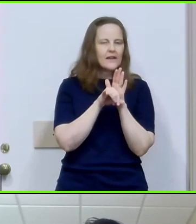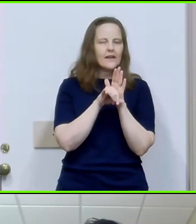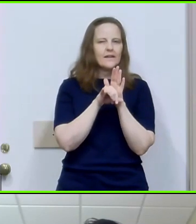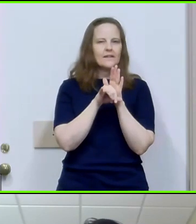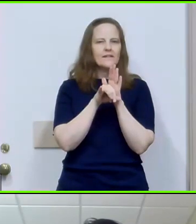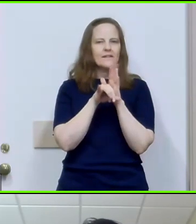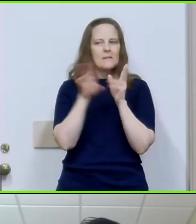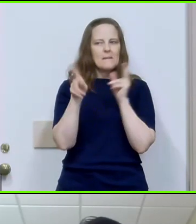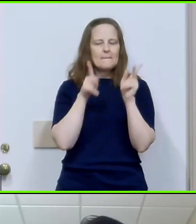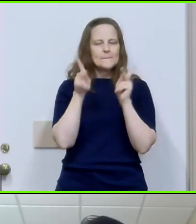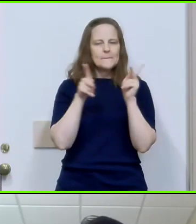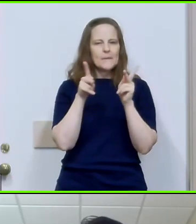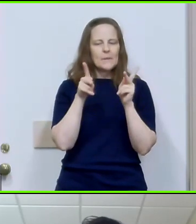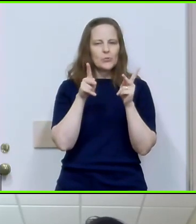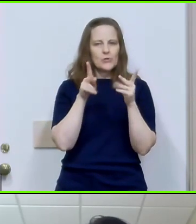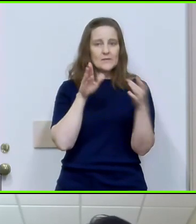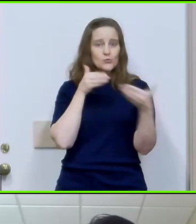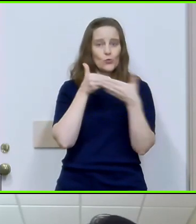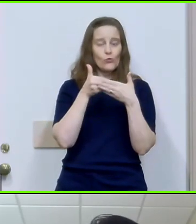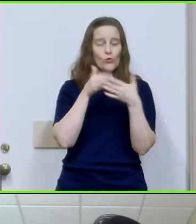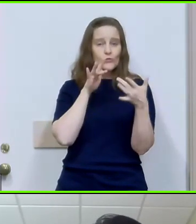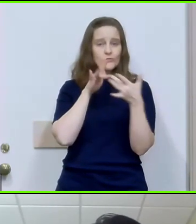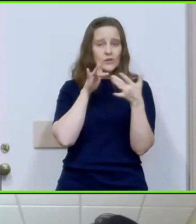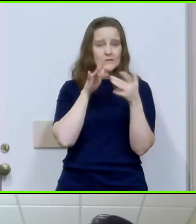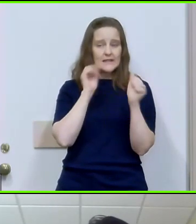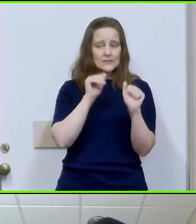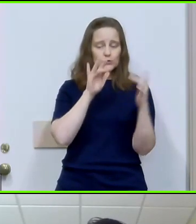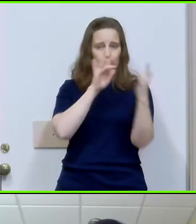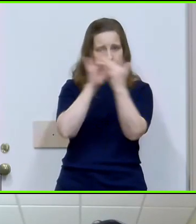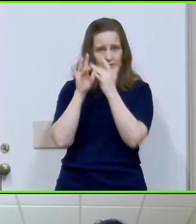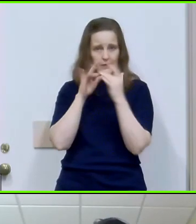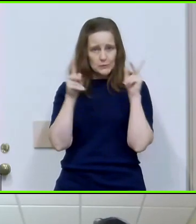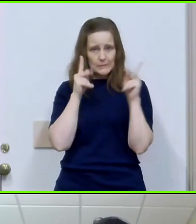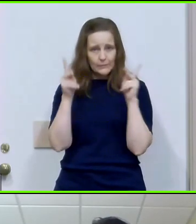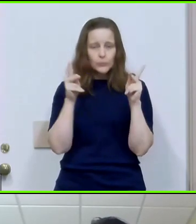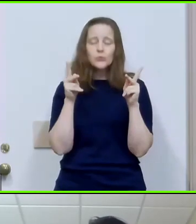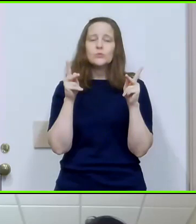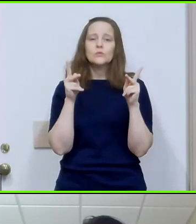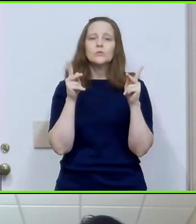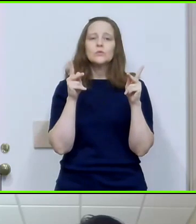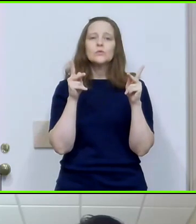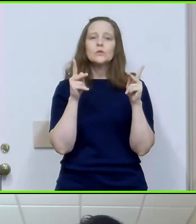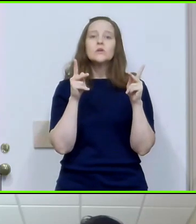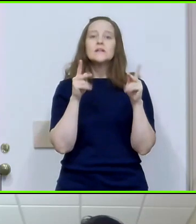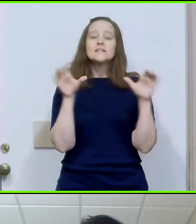folks as close contacts. We were able to get with those folks.